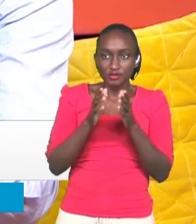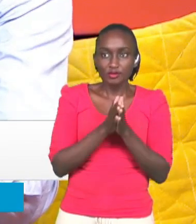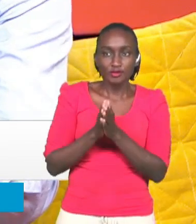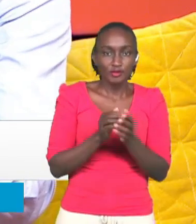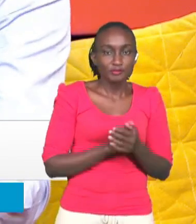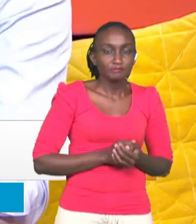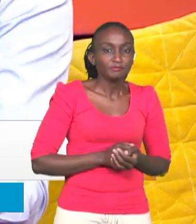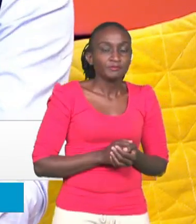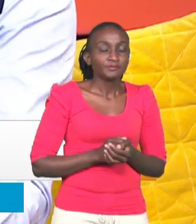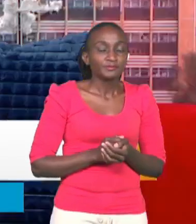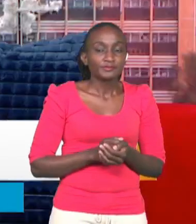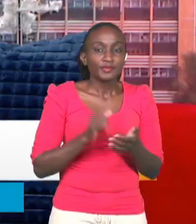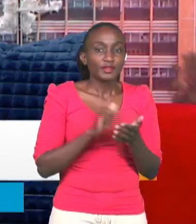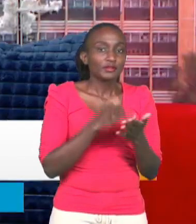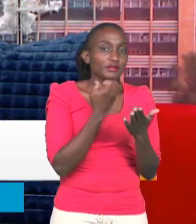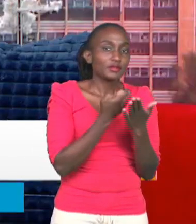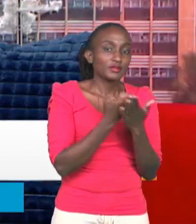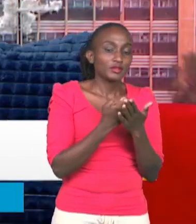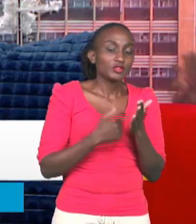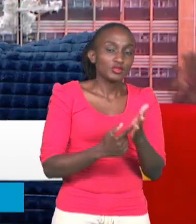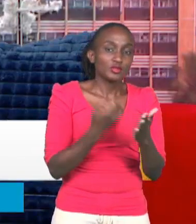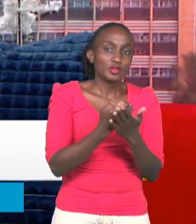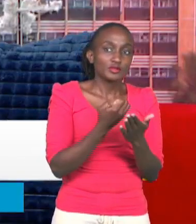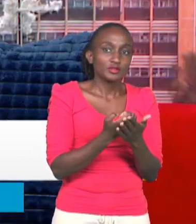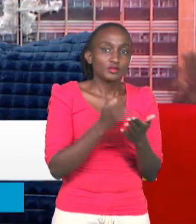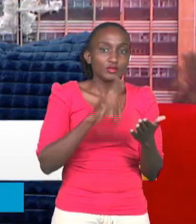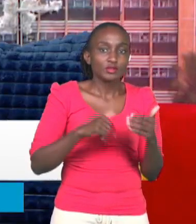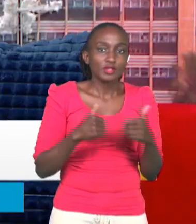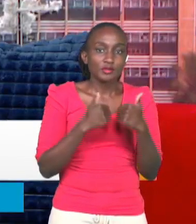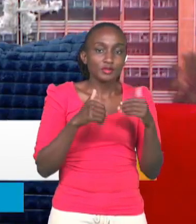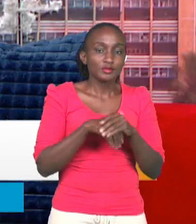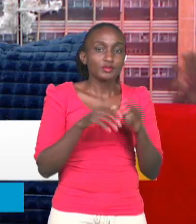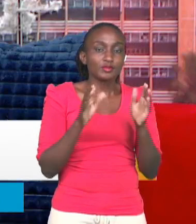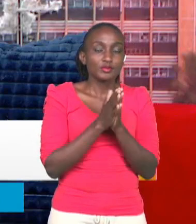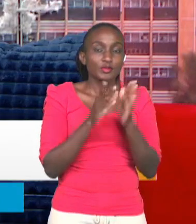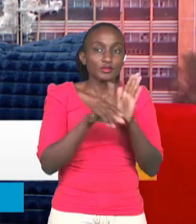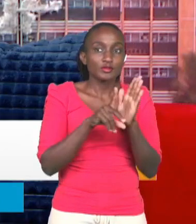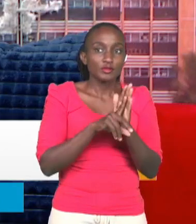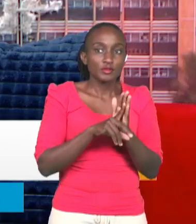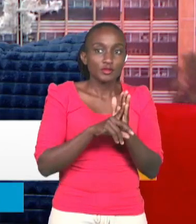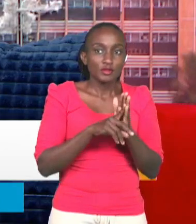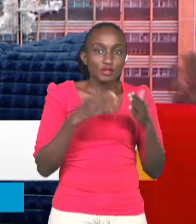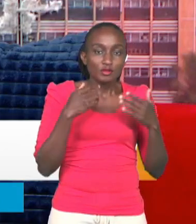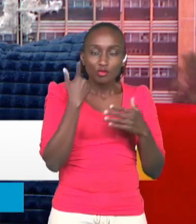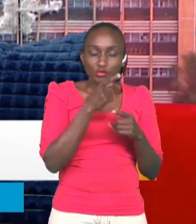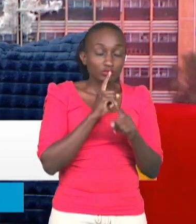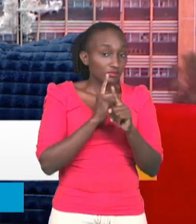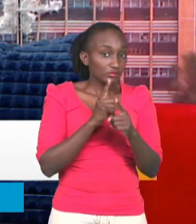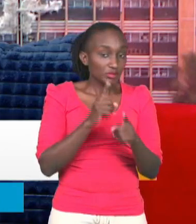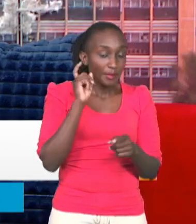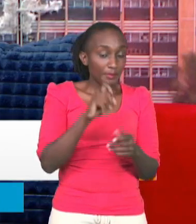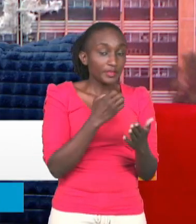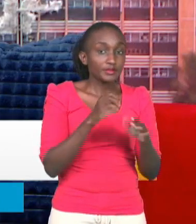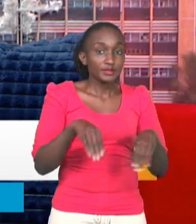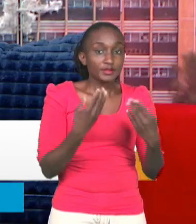evidence. Yeah, it's just a matter of evidence. Mm-hmm. Because what usually happens in law is that he who alleges must prove. Yeah. So if there's an